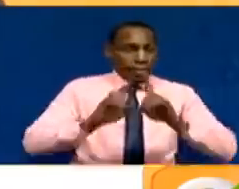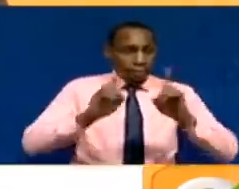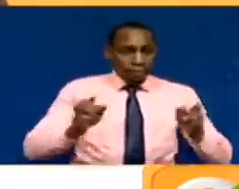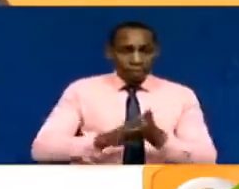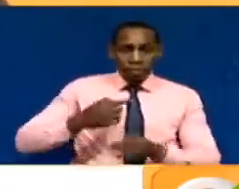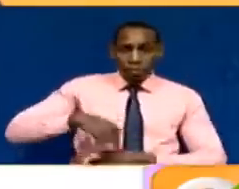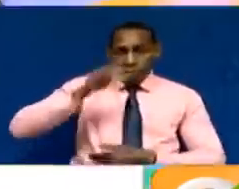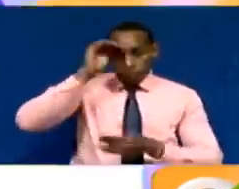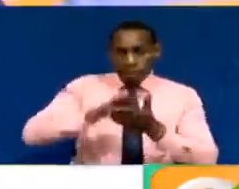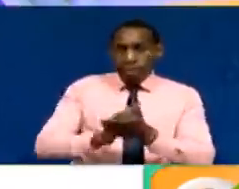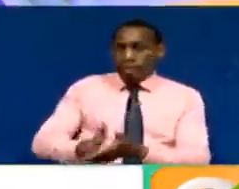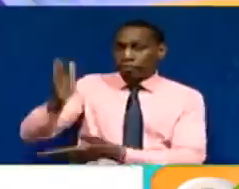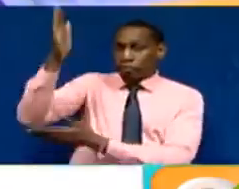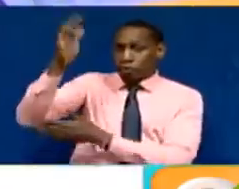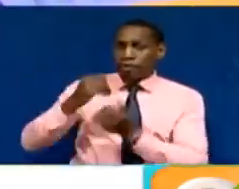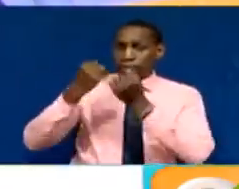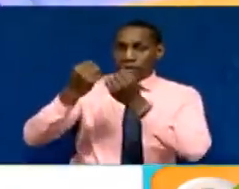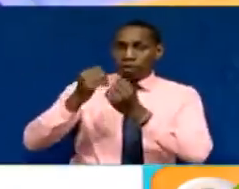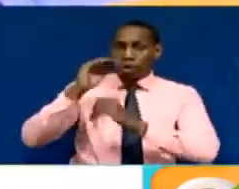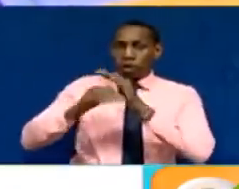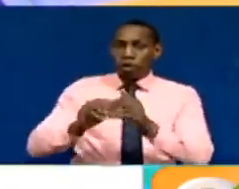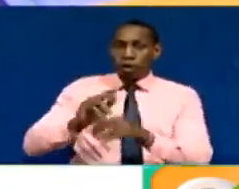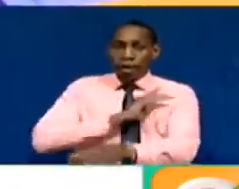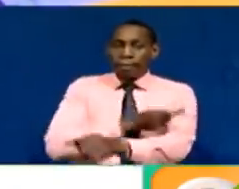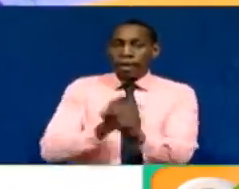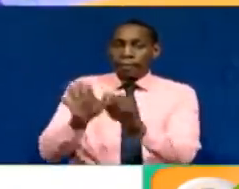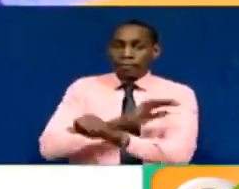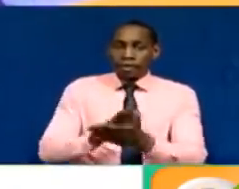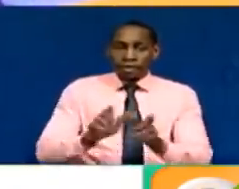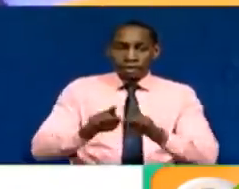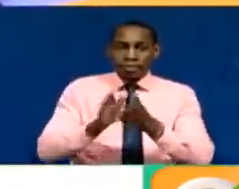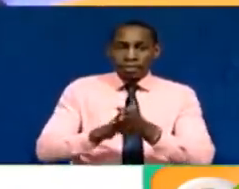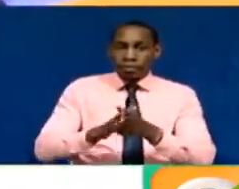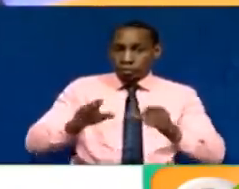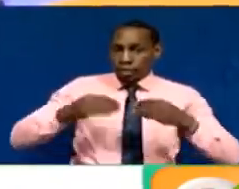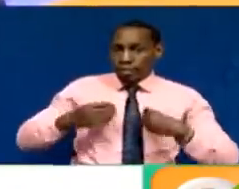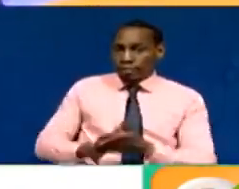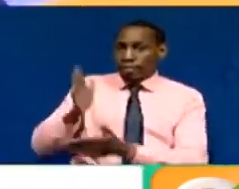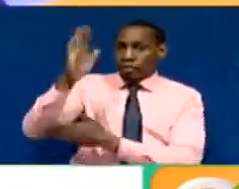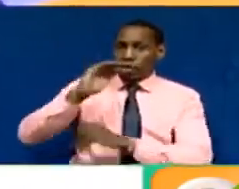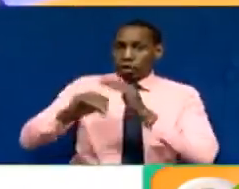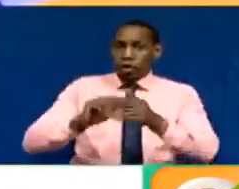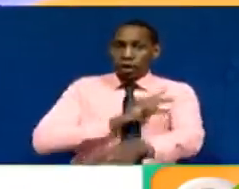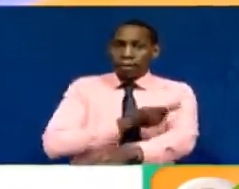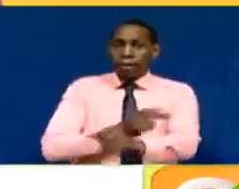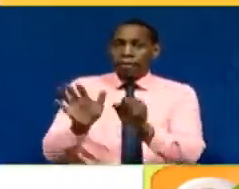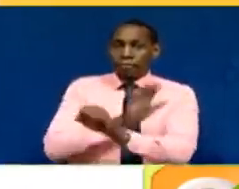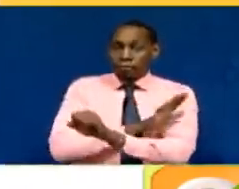but we believe in God, the all-powerful. We submit to God, the